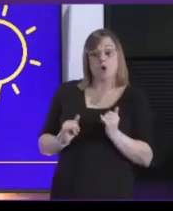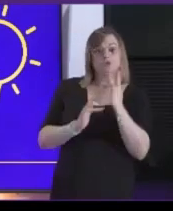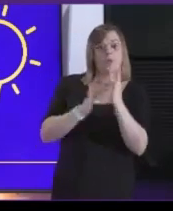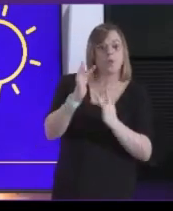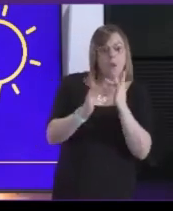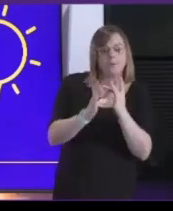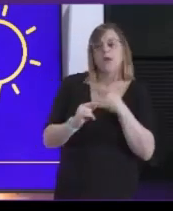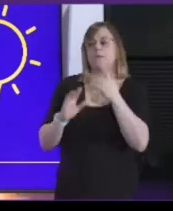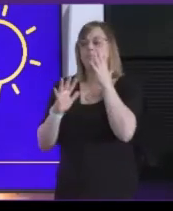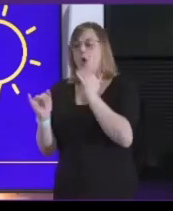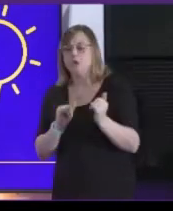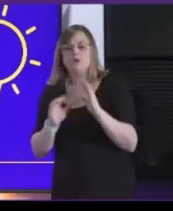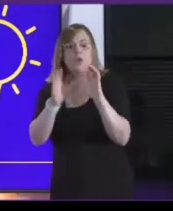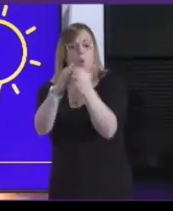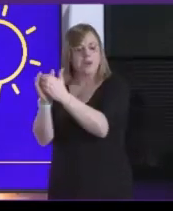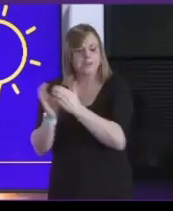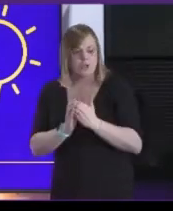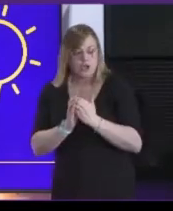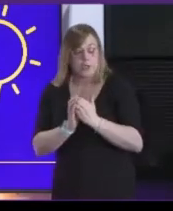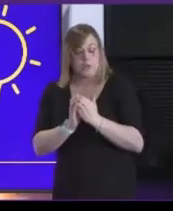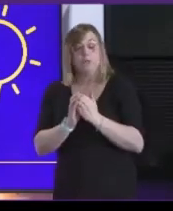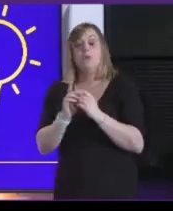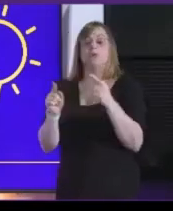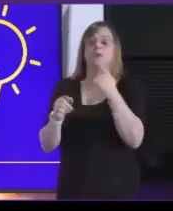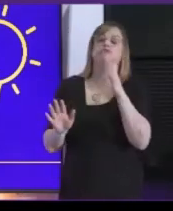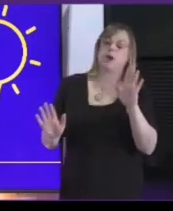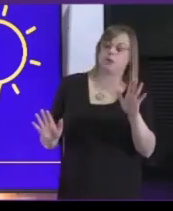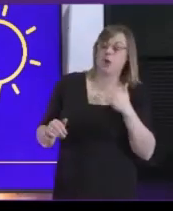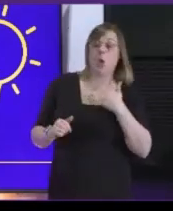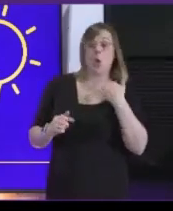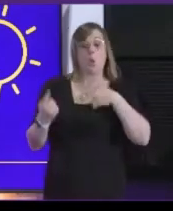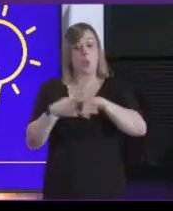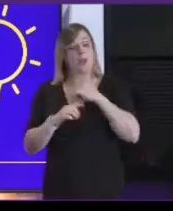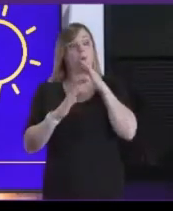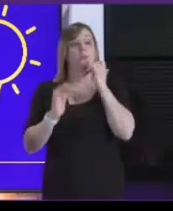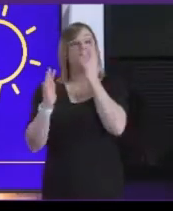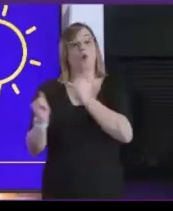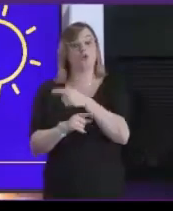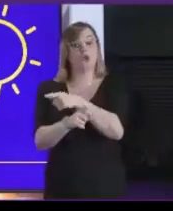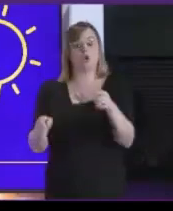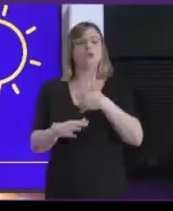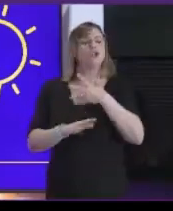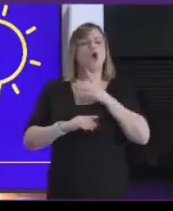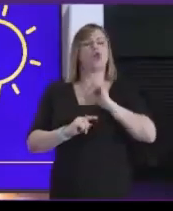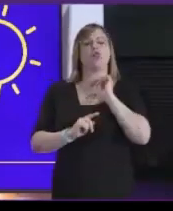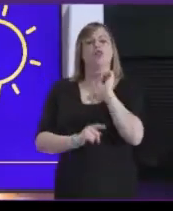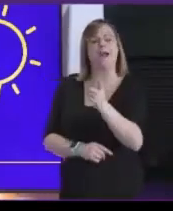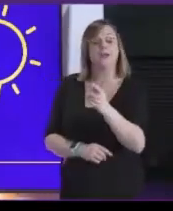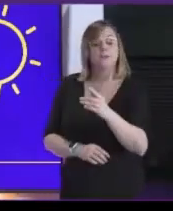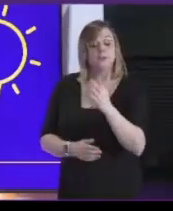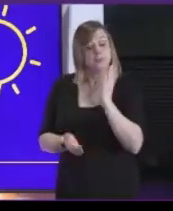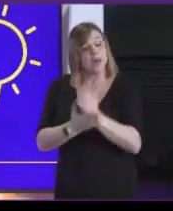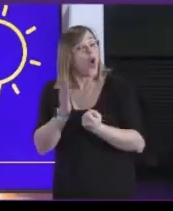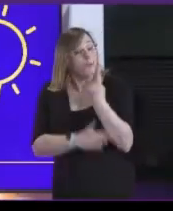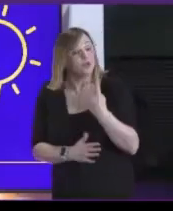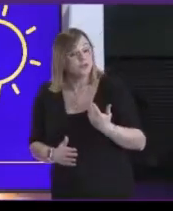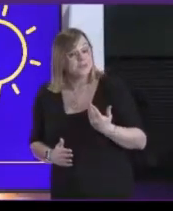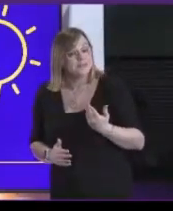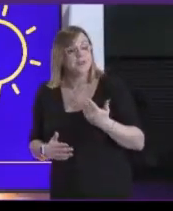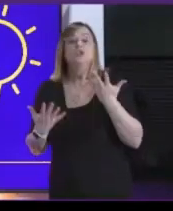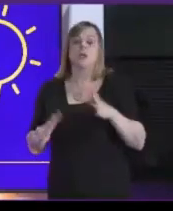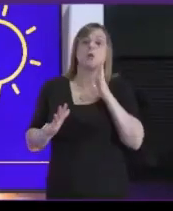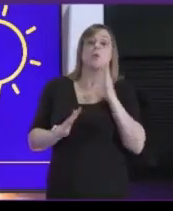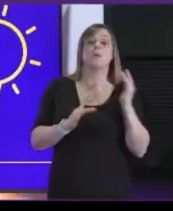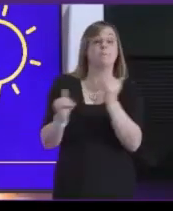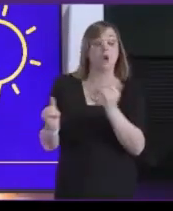the organizations in scope, and then they can say, okay, we are going to monitor you. That is not a threat. That is an opportunity. So now you will be monitored